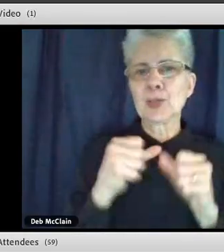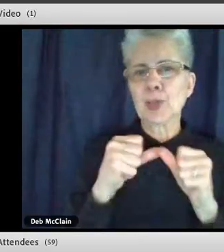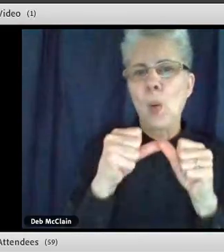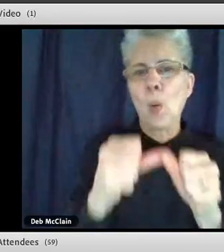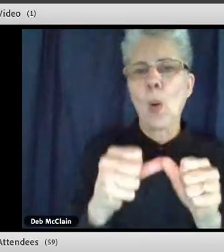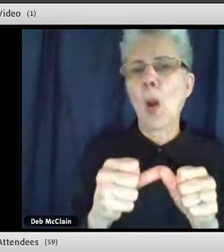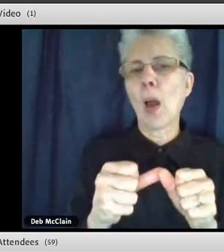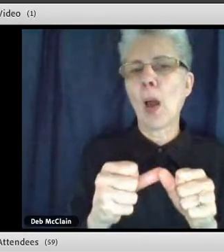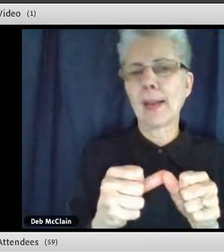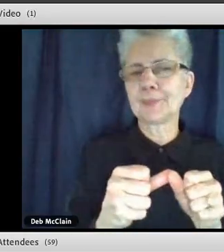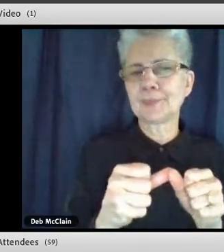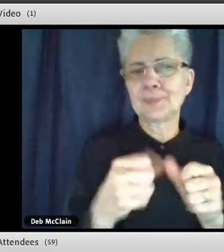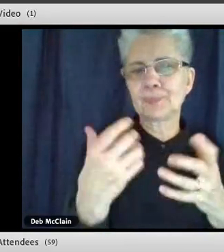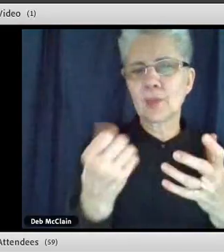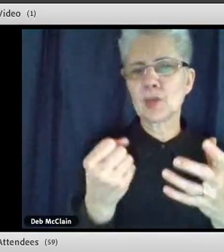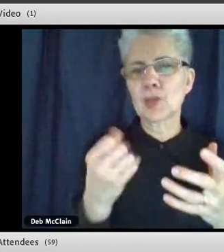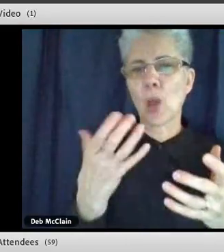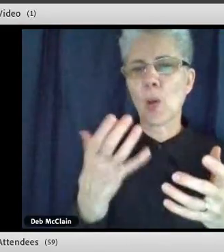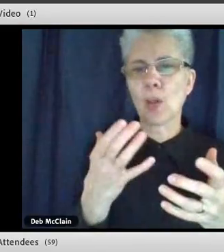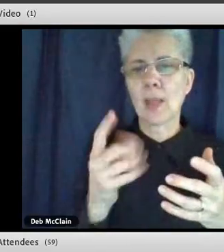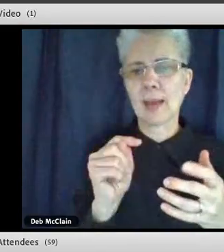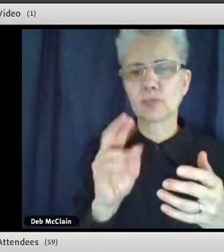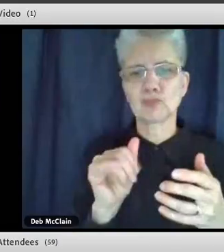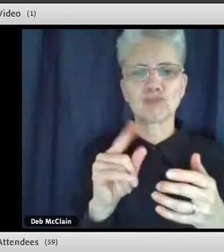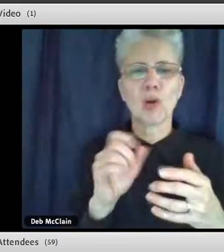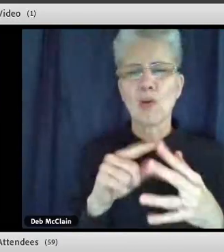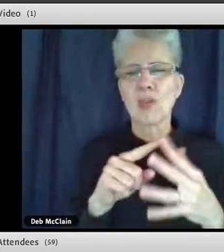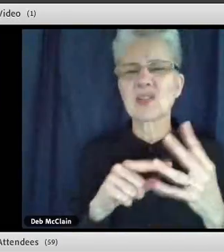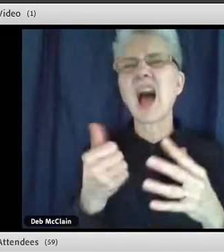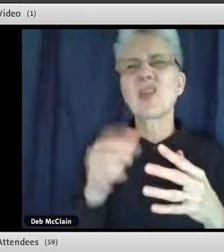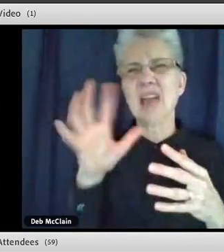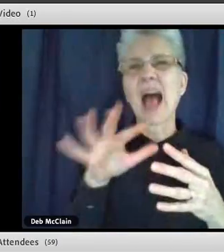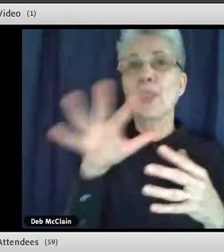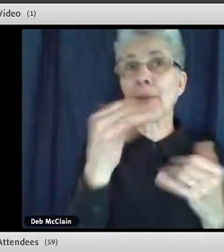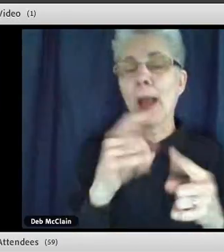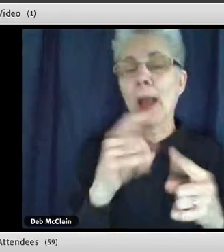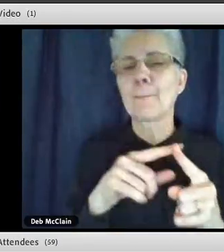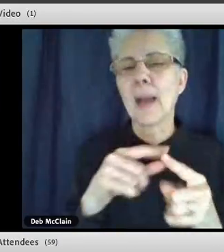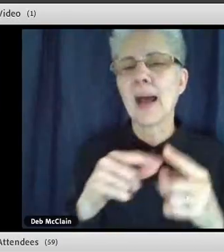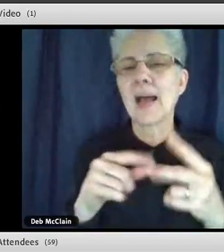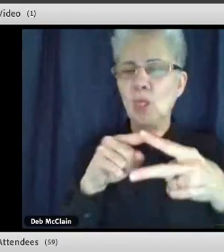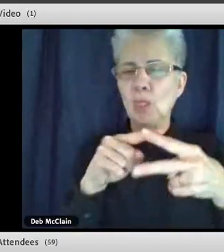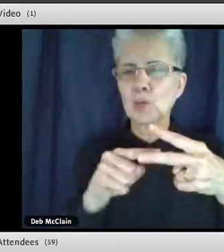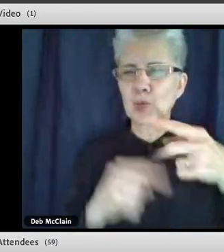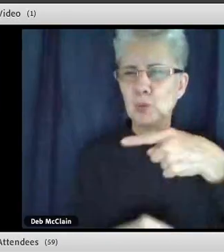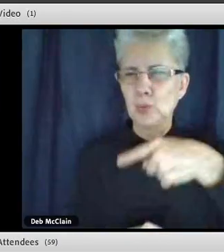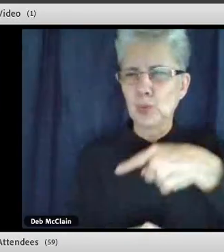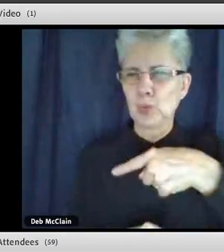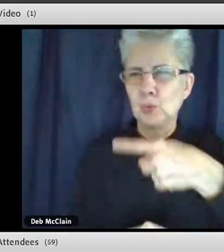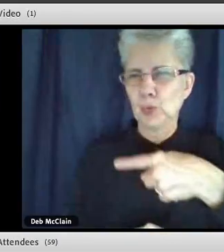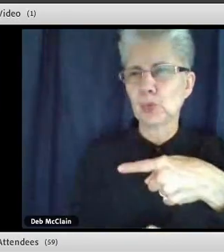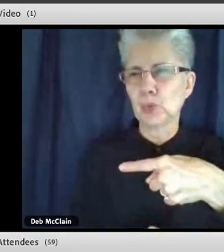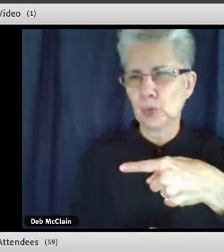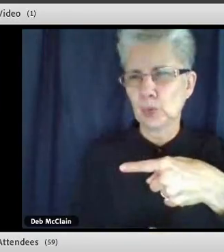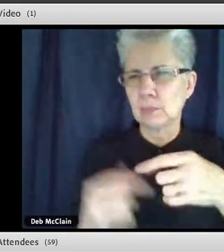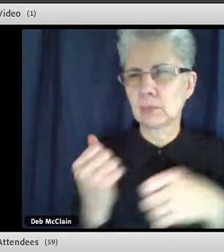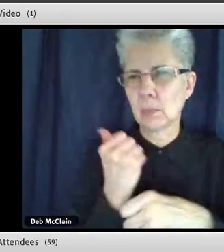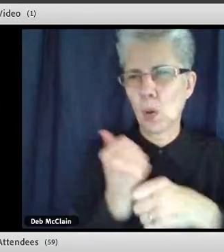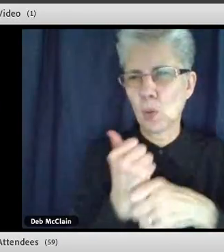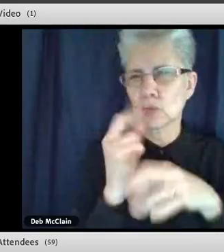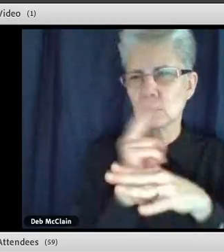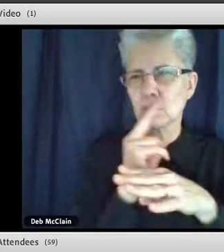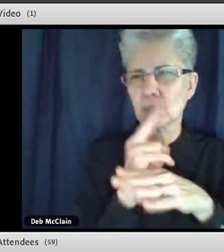future, so like Turtle, etc. I mean, so there's others out there, but these are kind of the primary ones that you'll encounter there. So XML,